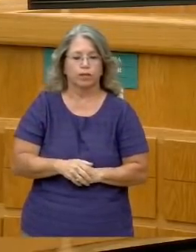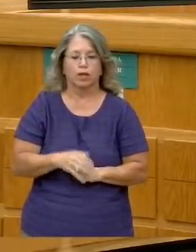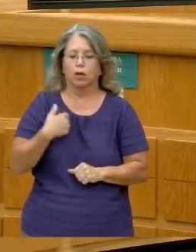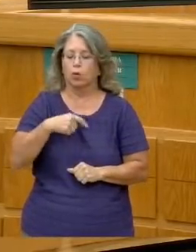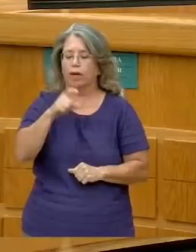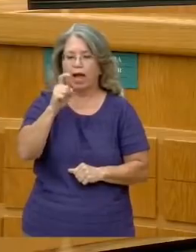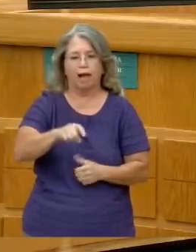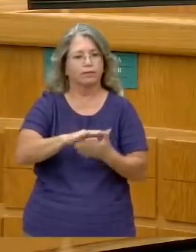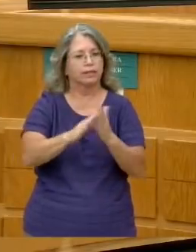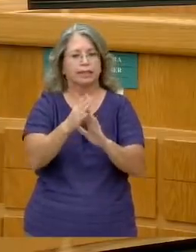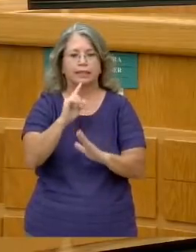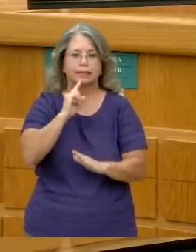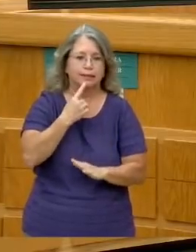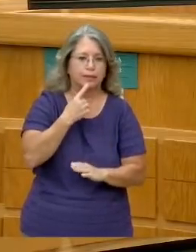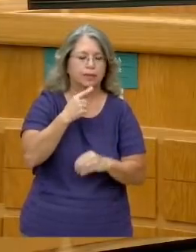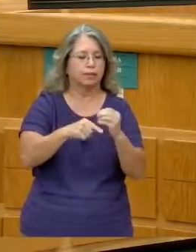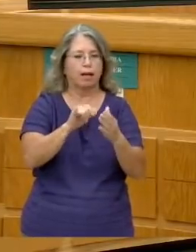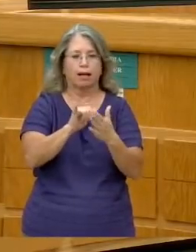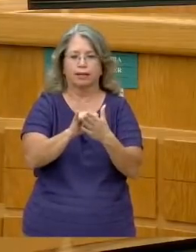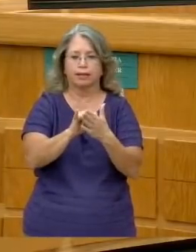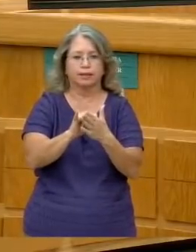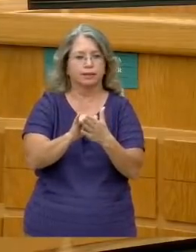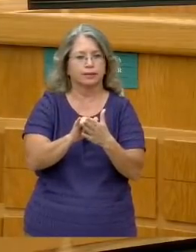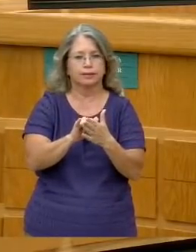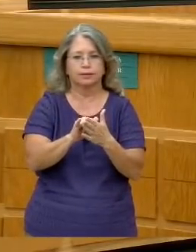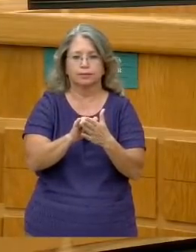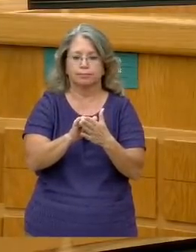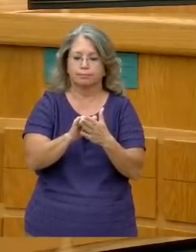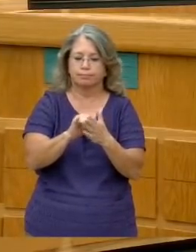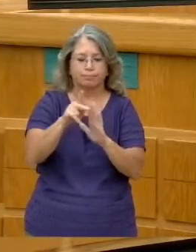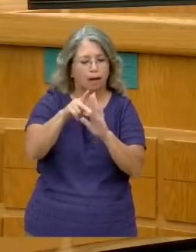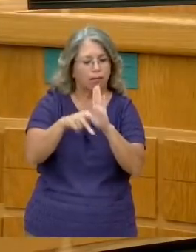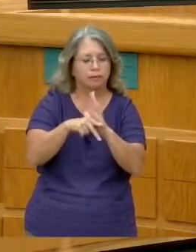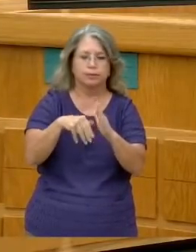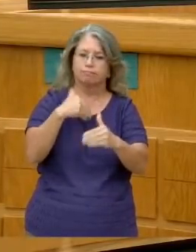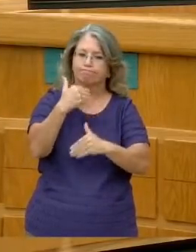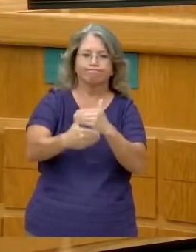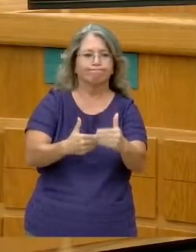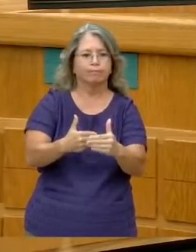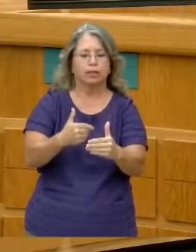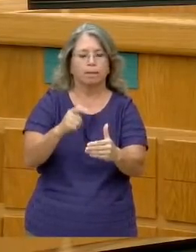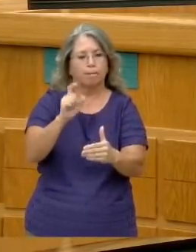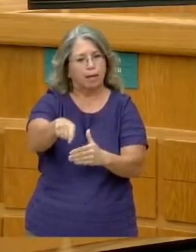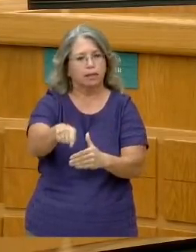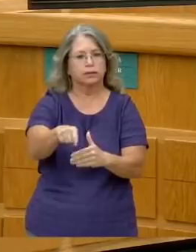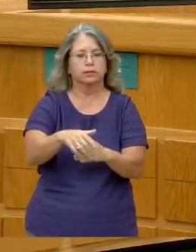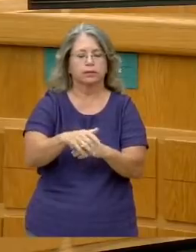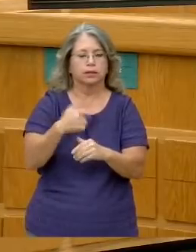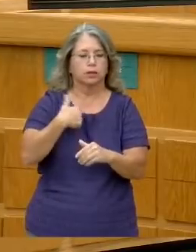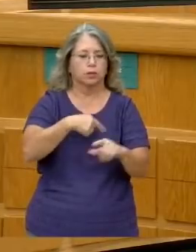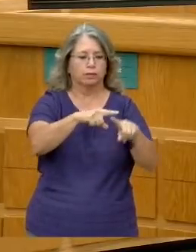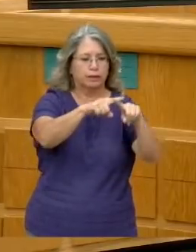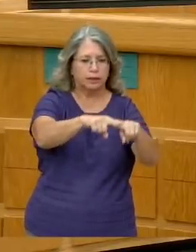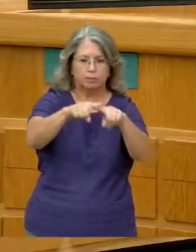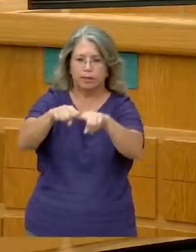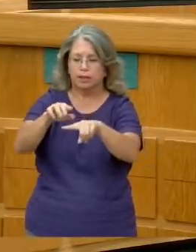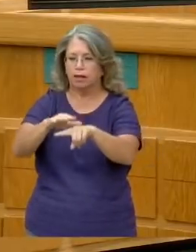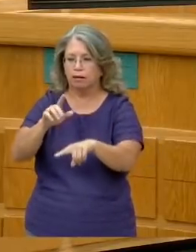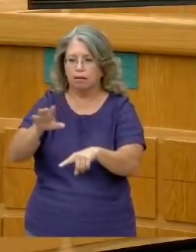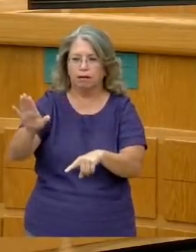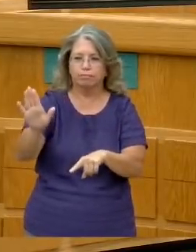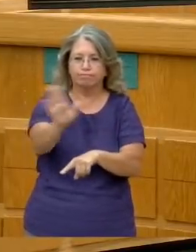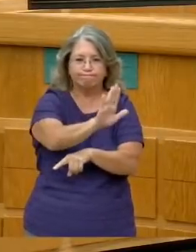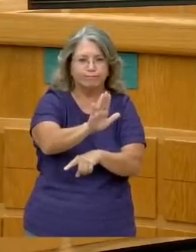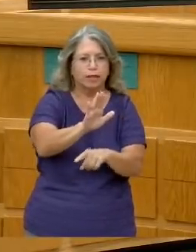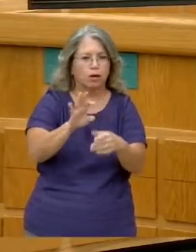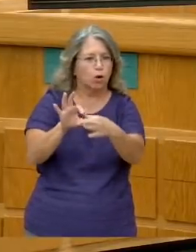get serious about this implementation and the enforcement. We've been very dependent upon public